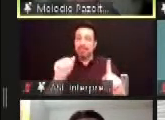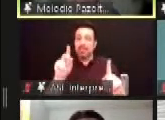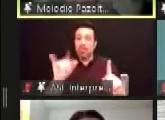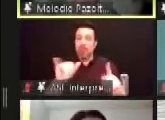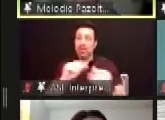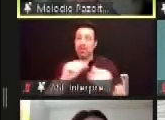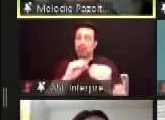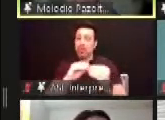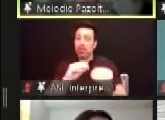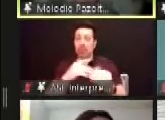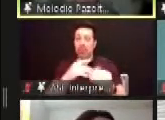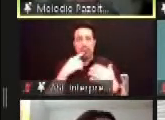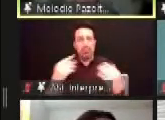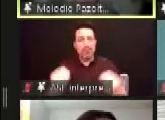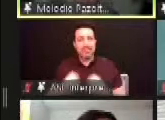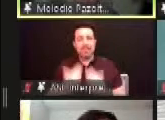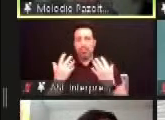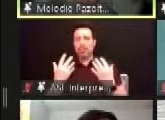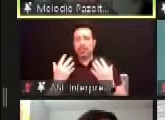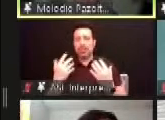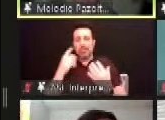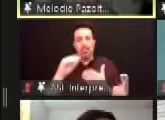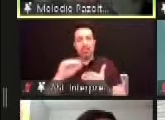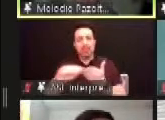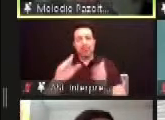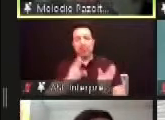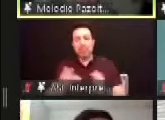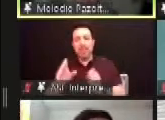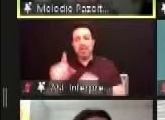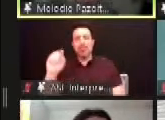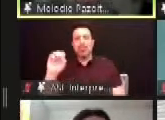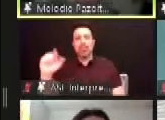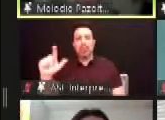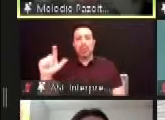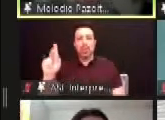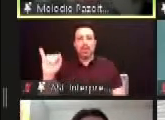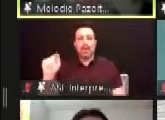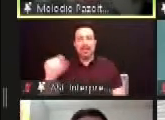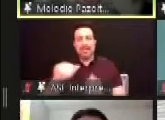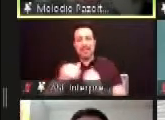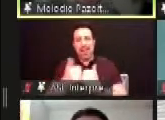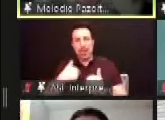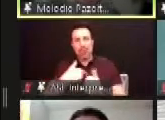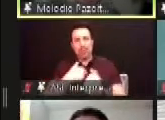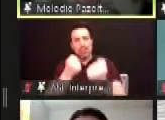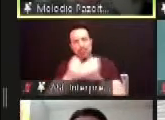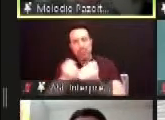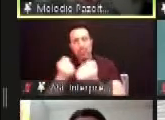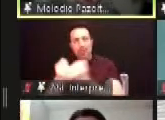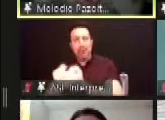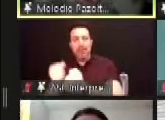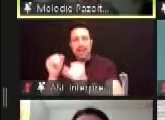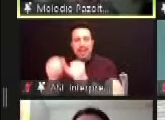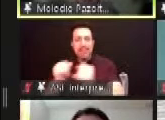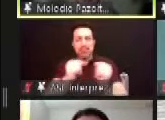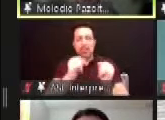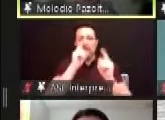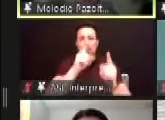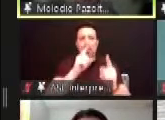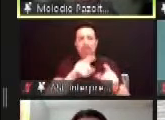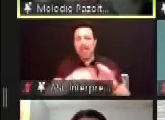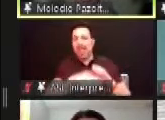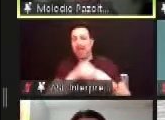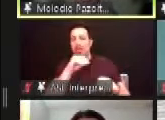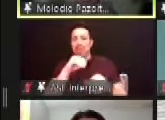the inspirations for the Discharge Planners Toolkit. How can we support individuals to transition out of those